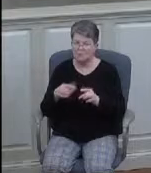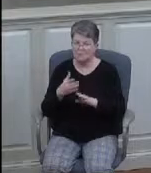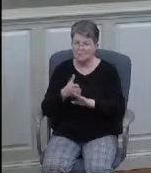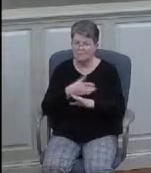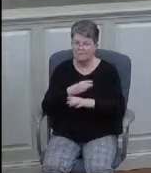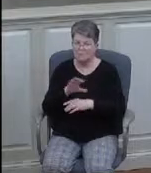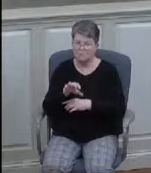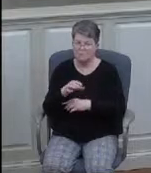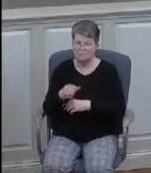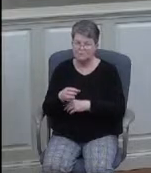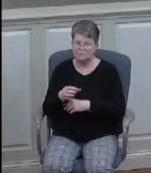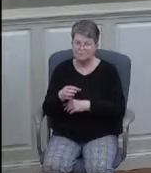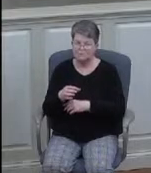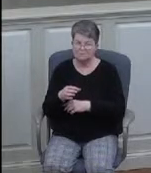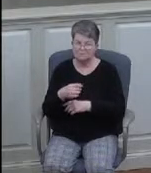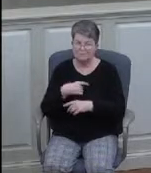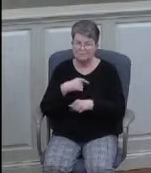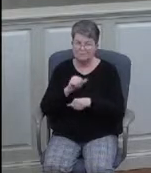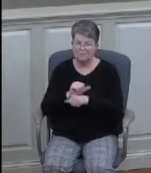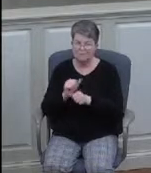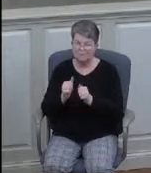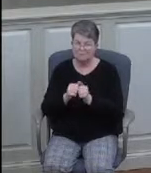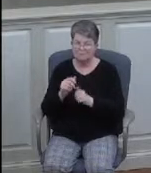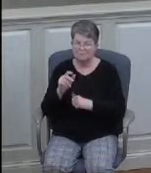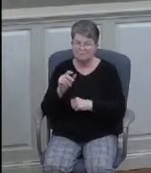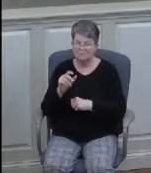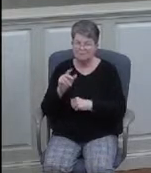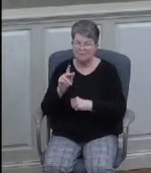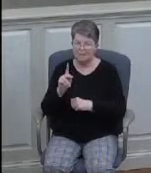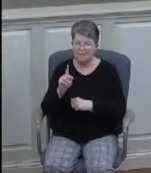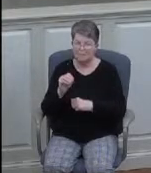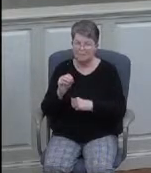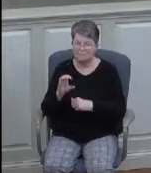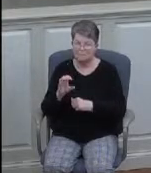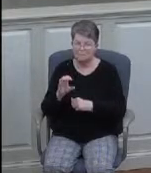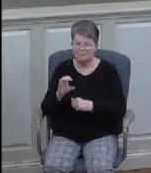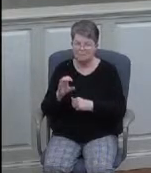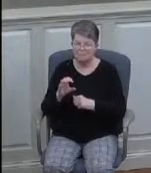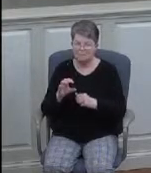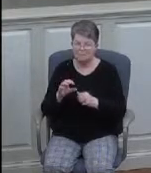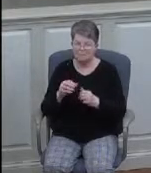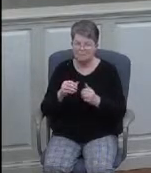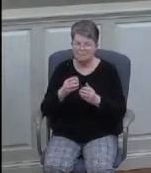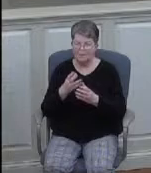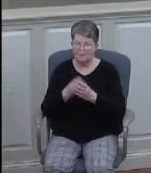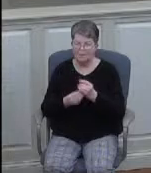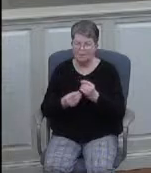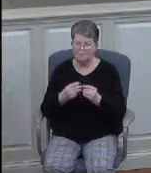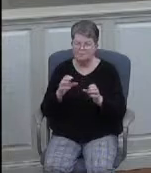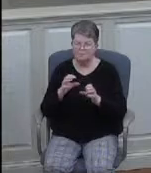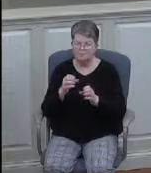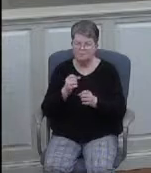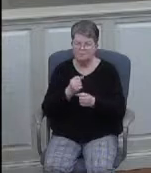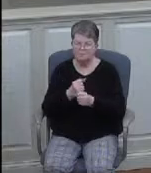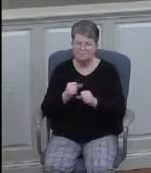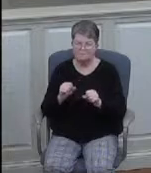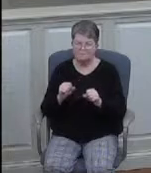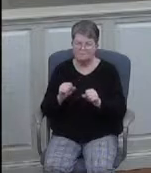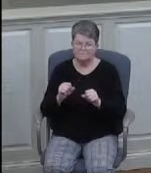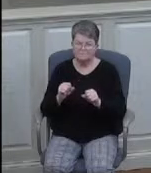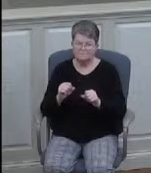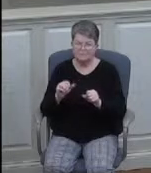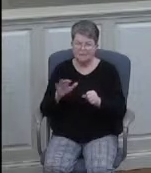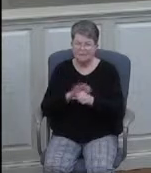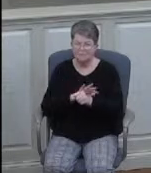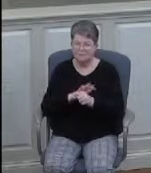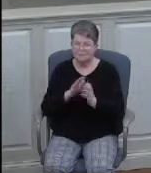doing I'm working with KLC's loss prevention team, mm-hmm. and so we've done part of, we're doing a complete